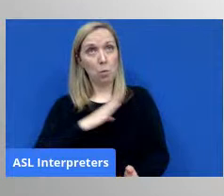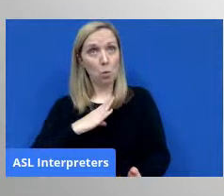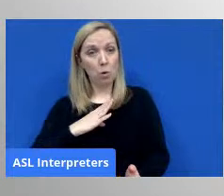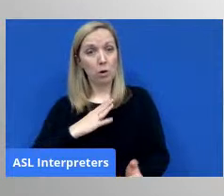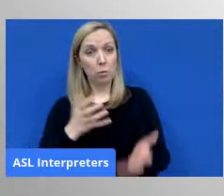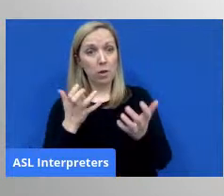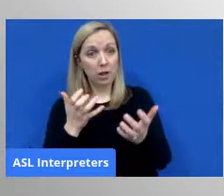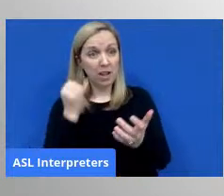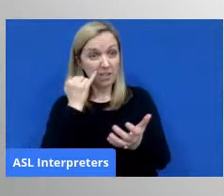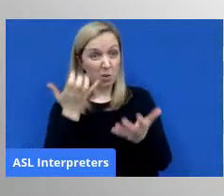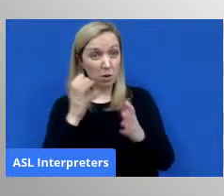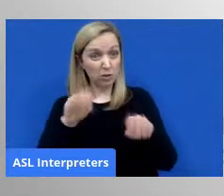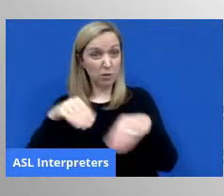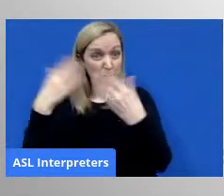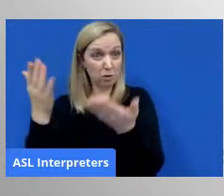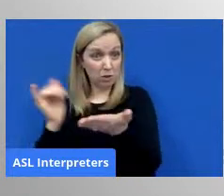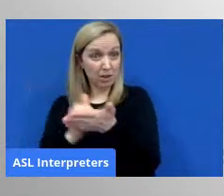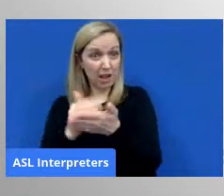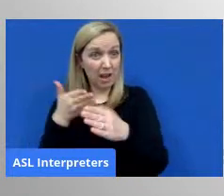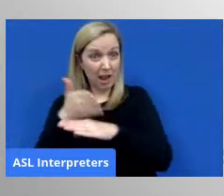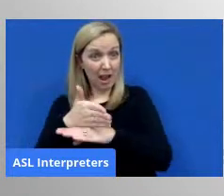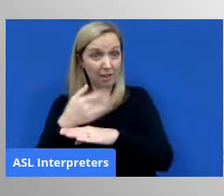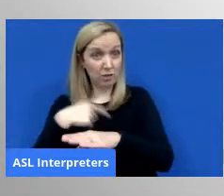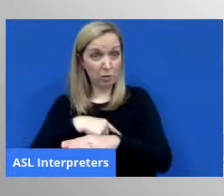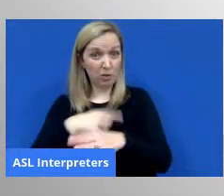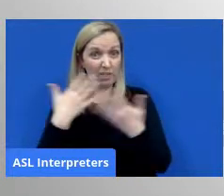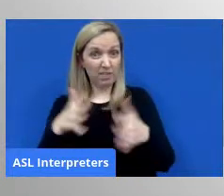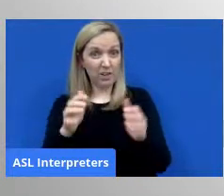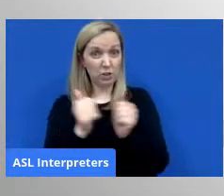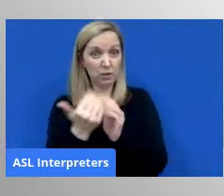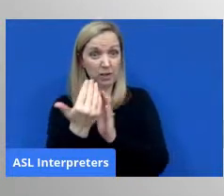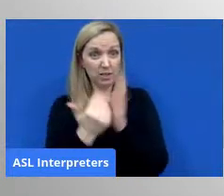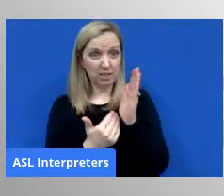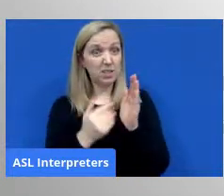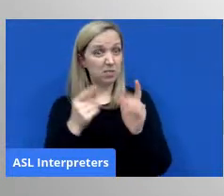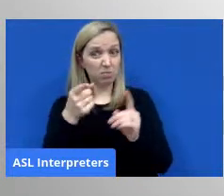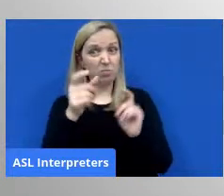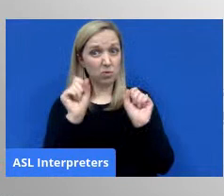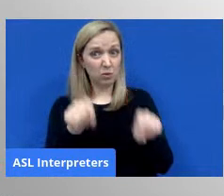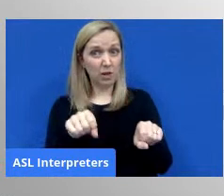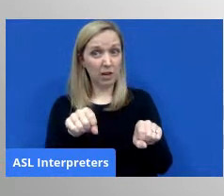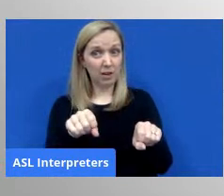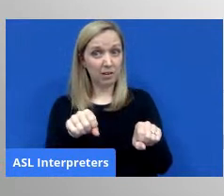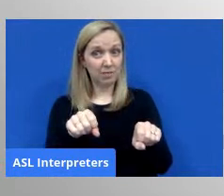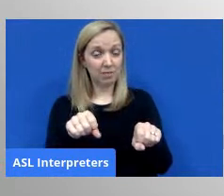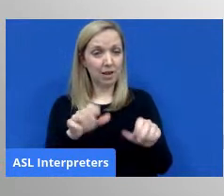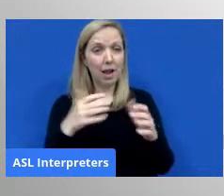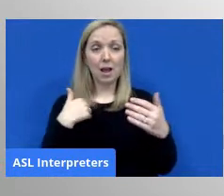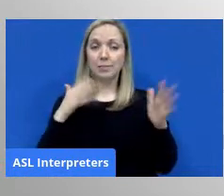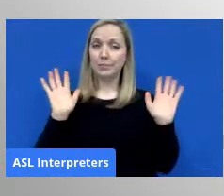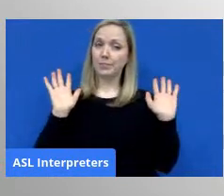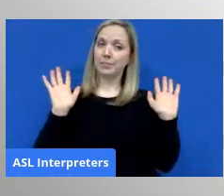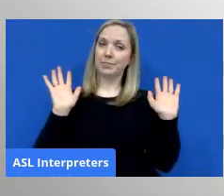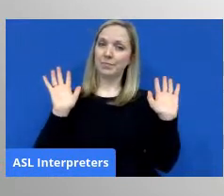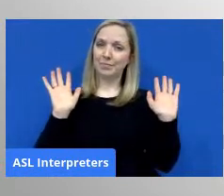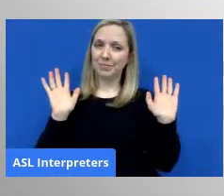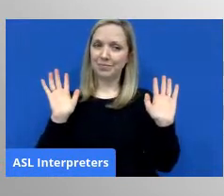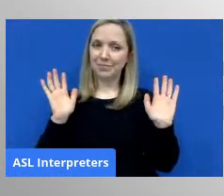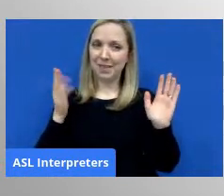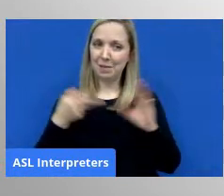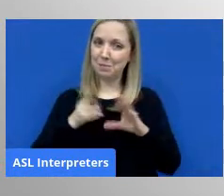like to make that motion after we have this list completed, you can. I'll back down. I'm gonna go on back